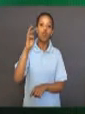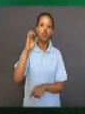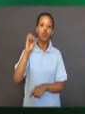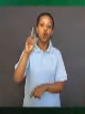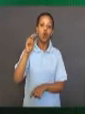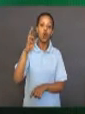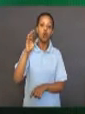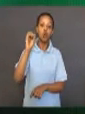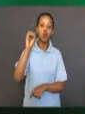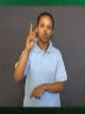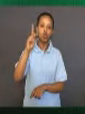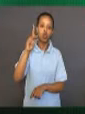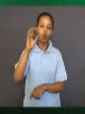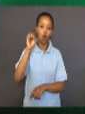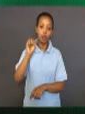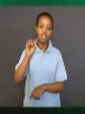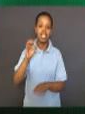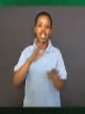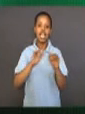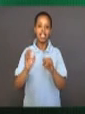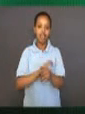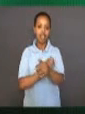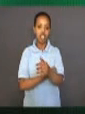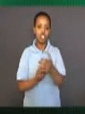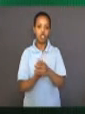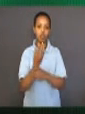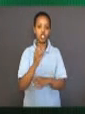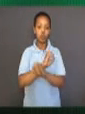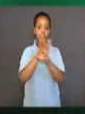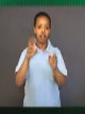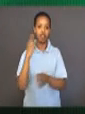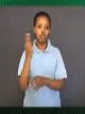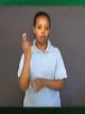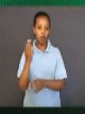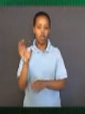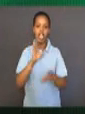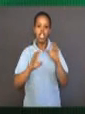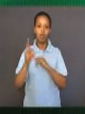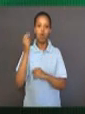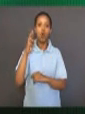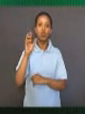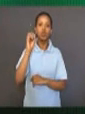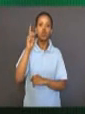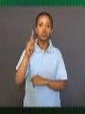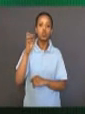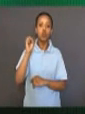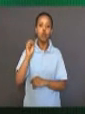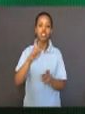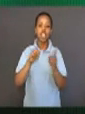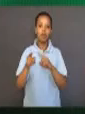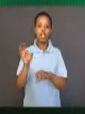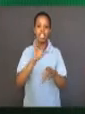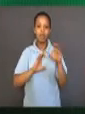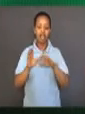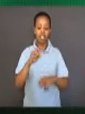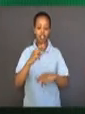photoautotrophs use light as an energy source and chemoautotrophs use